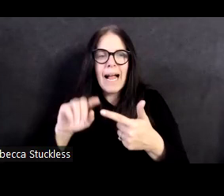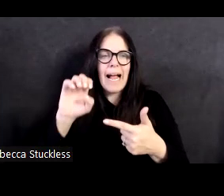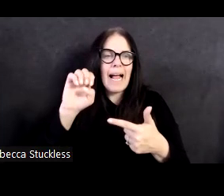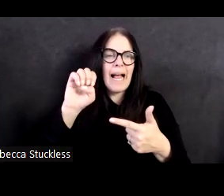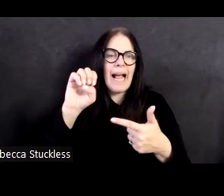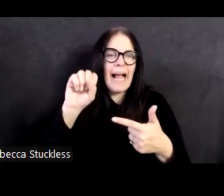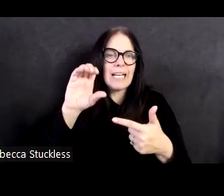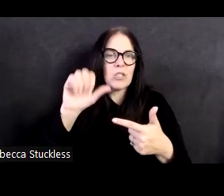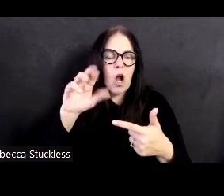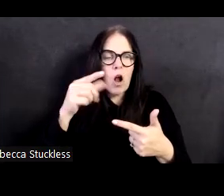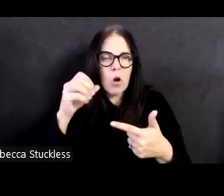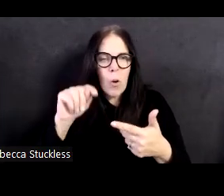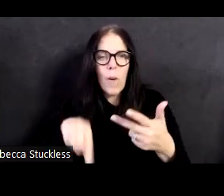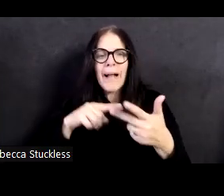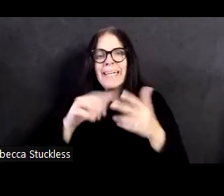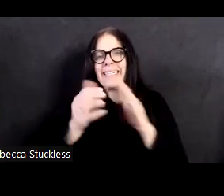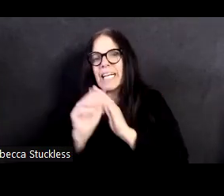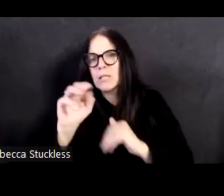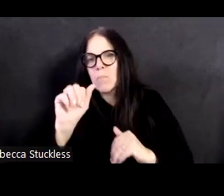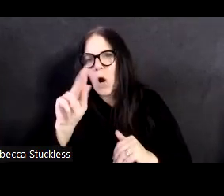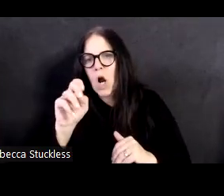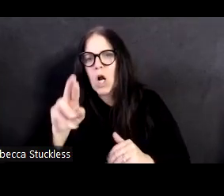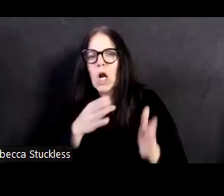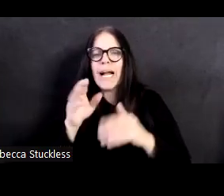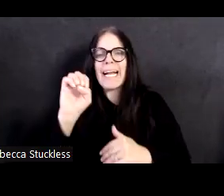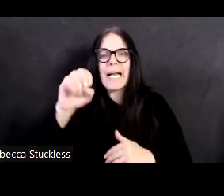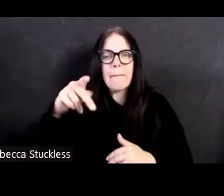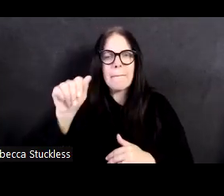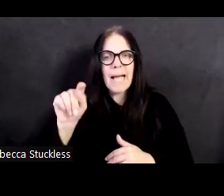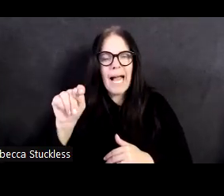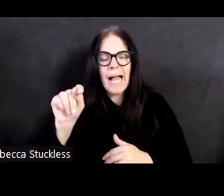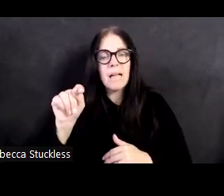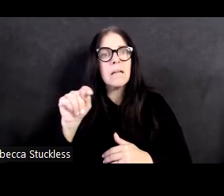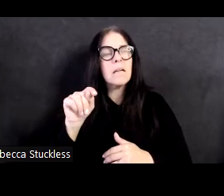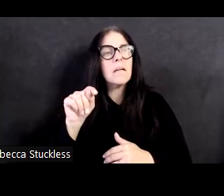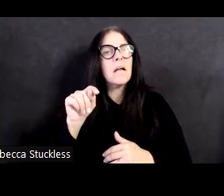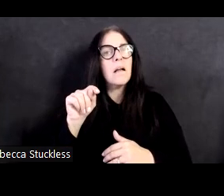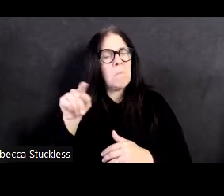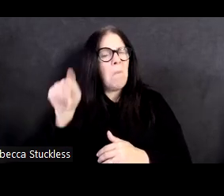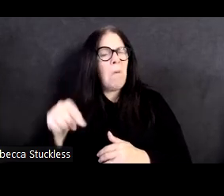or EPAT, many programs reported having developed assessments in-house